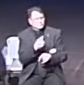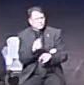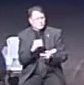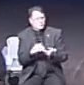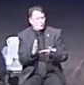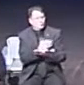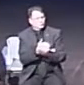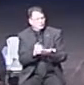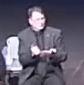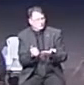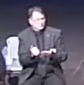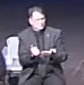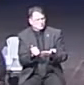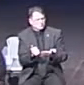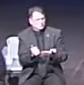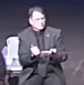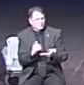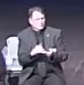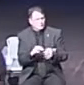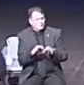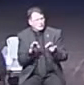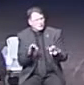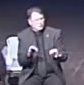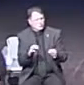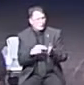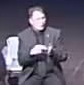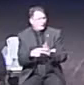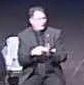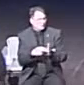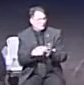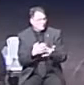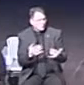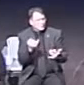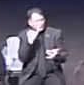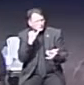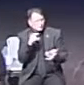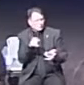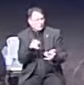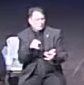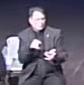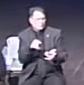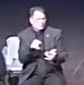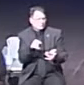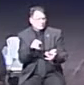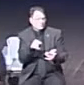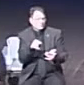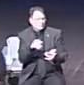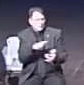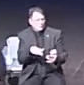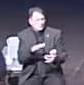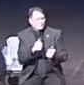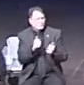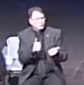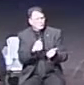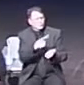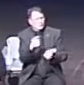just part of what I understand to be some very brilliant projects and innovators in this particular panel. I